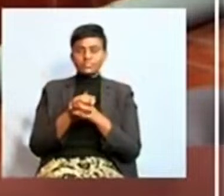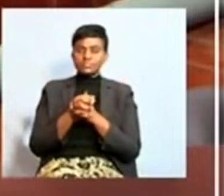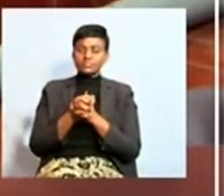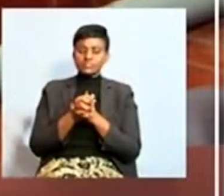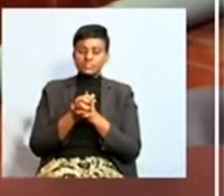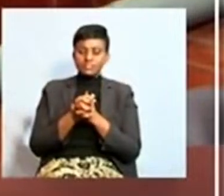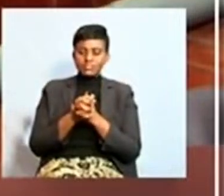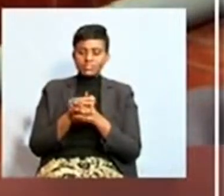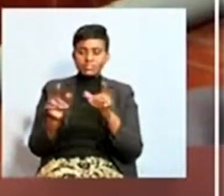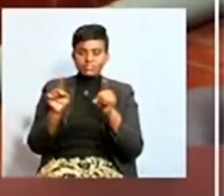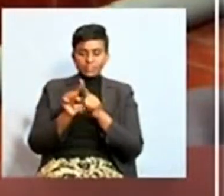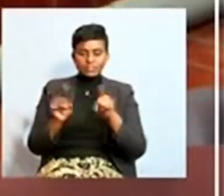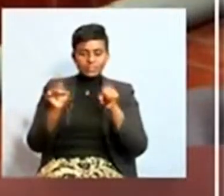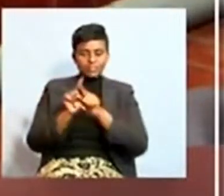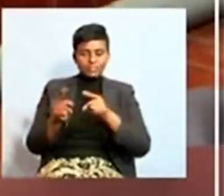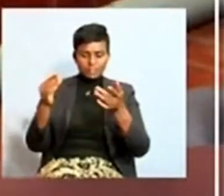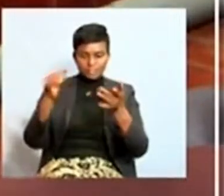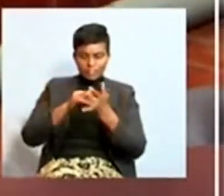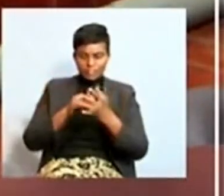and